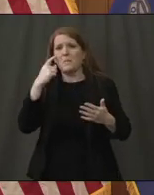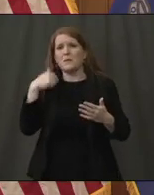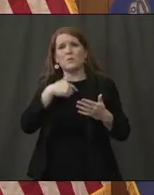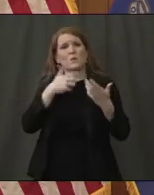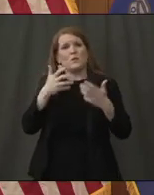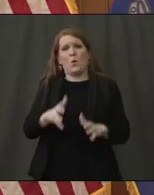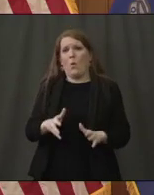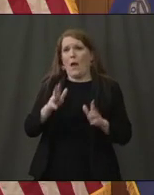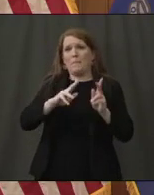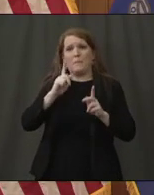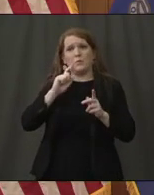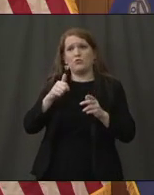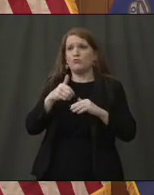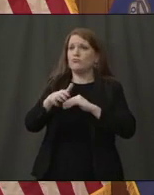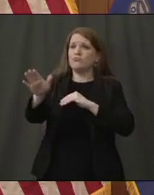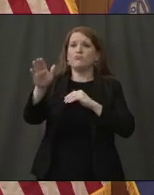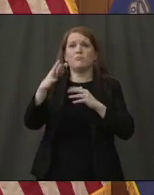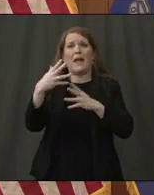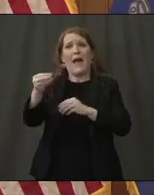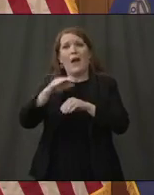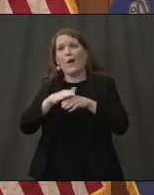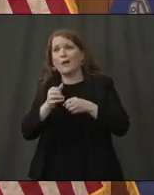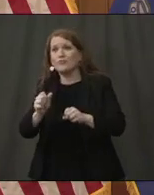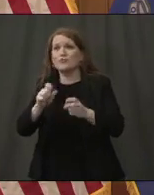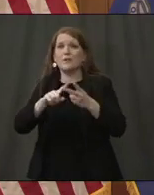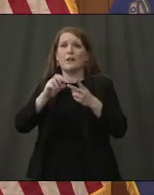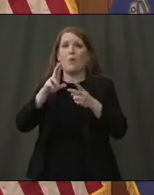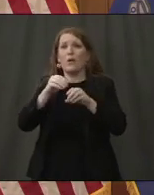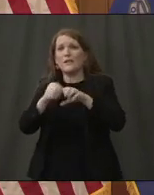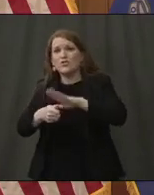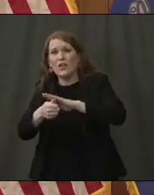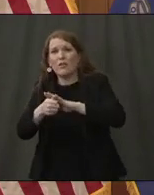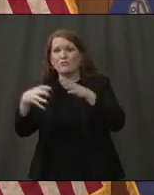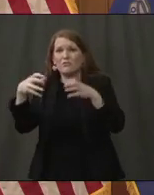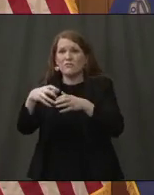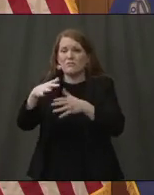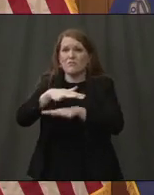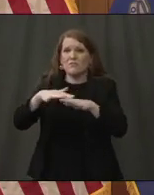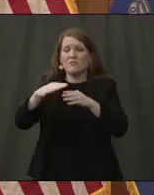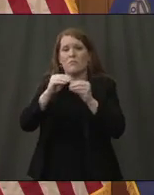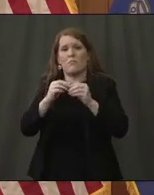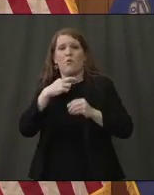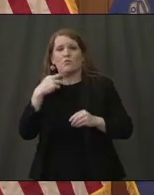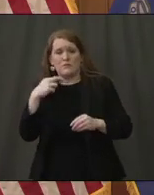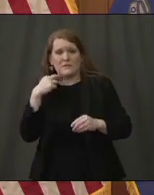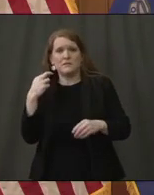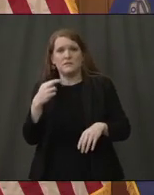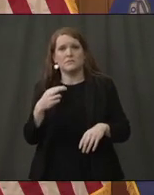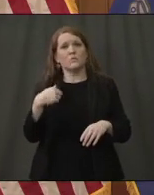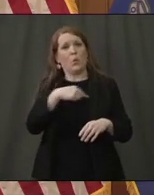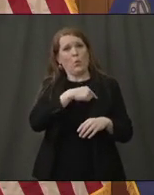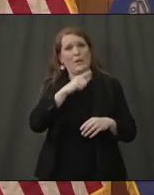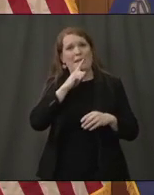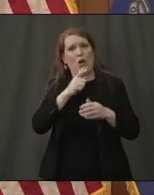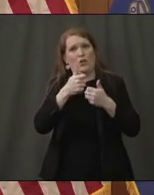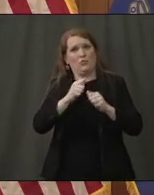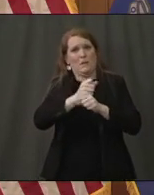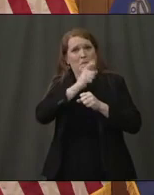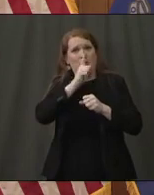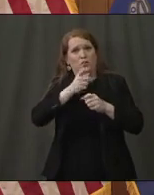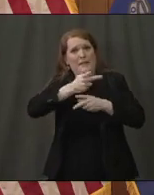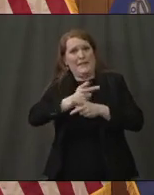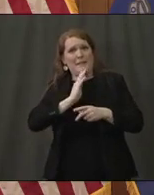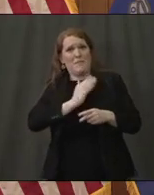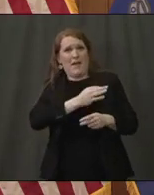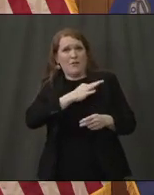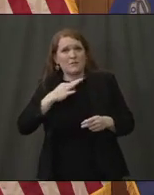the dedicated first responders, our health services personnel, our correctional officers, our support staff within the Department of